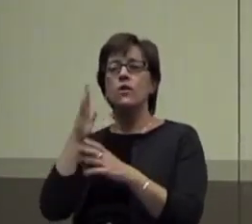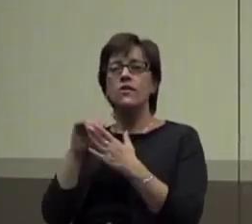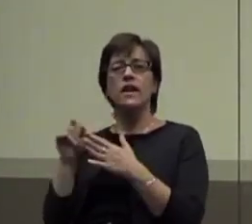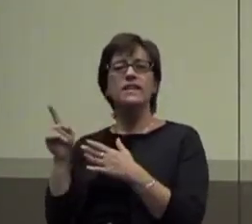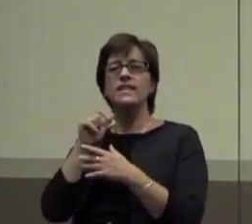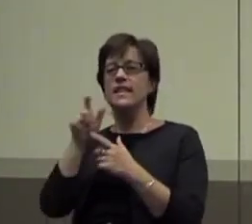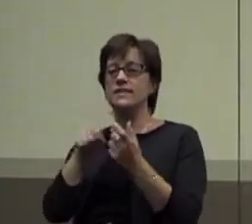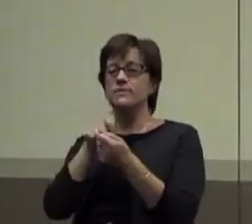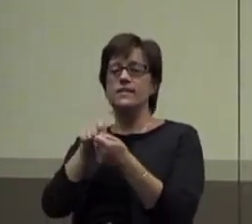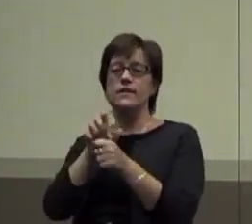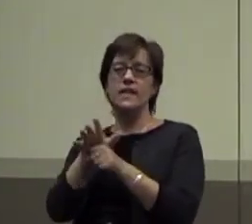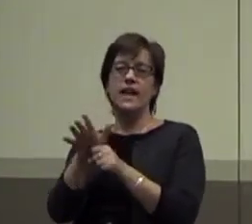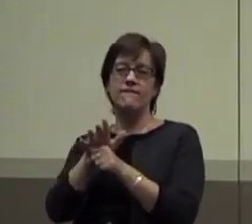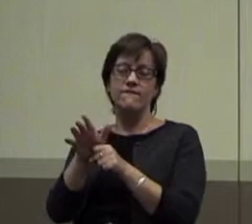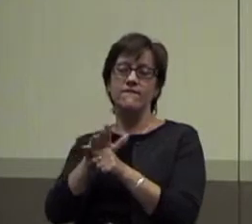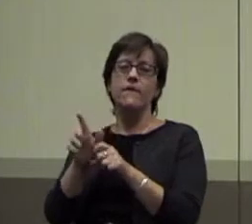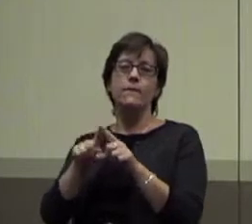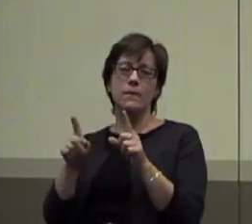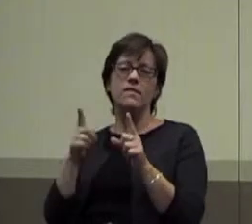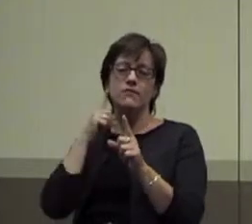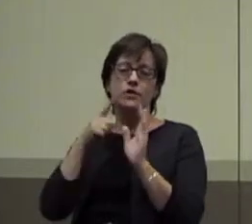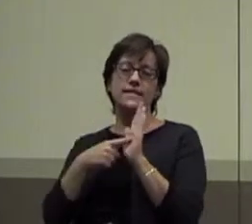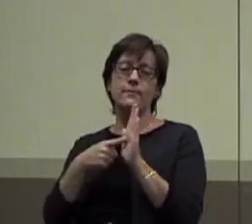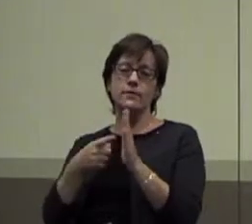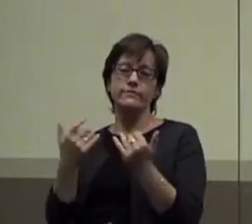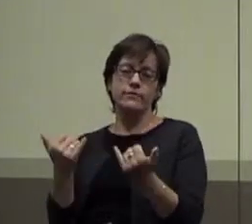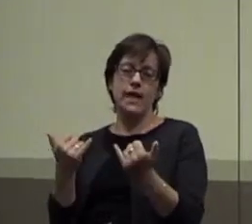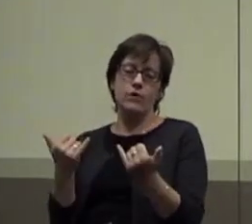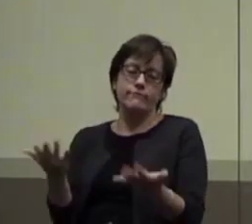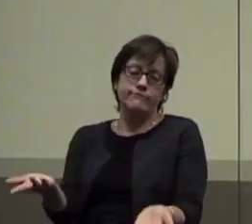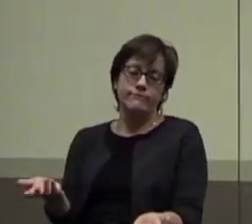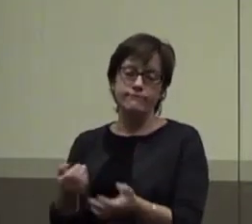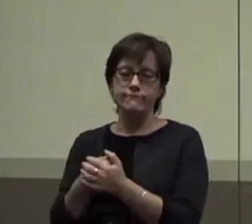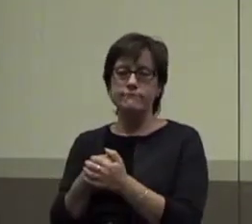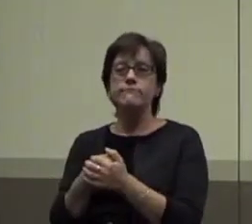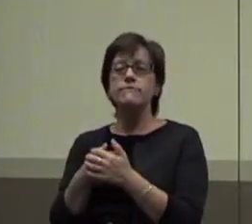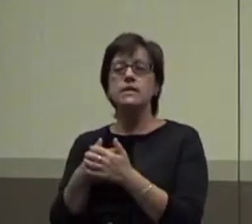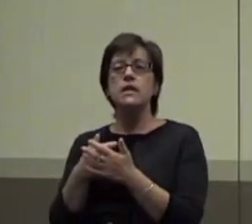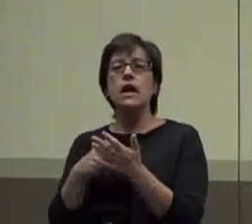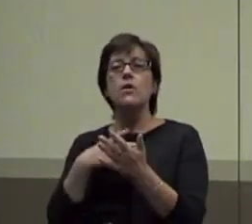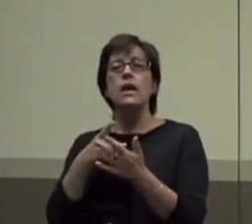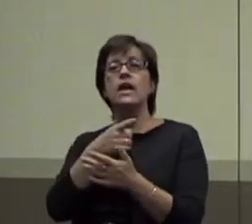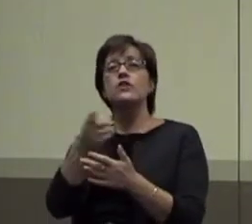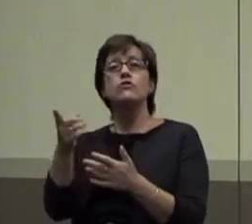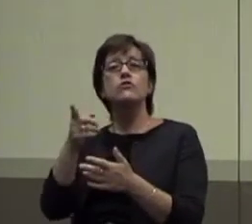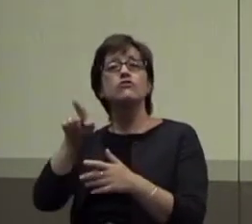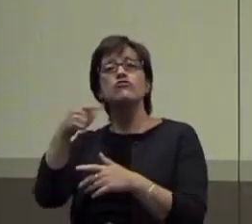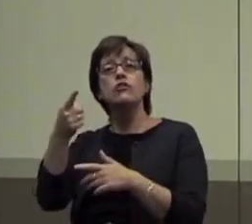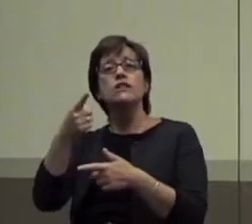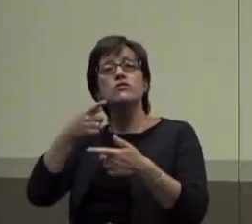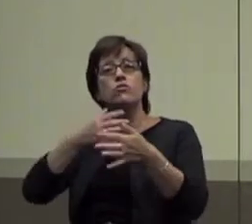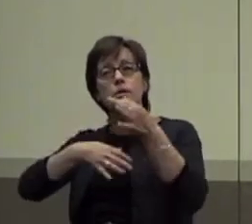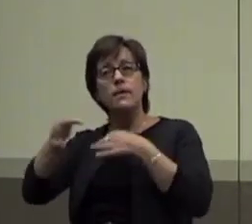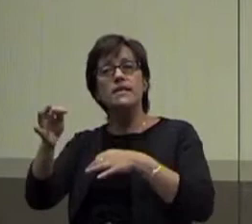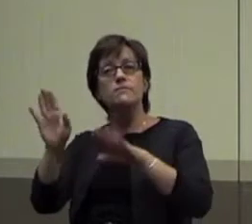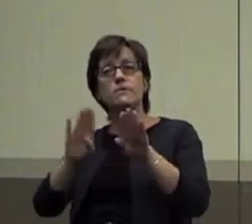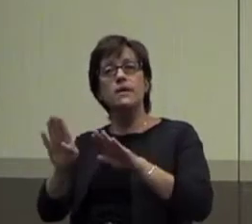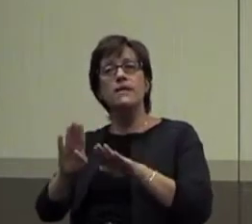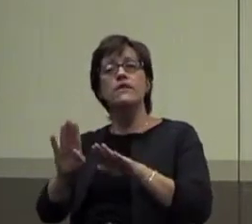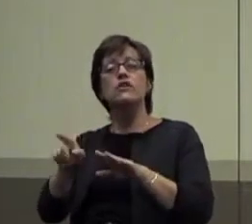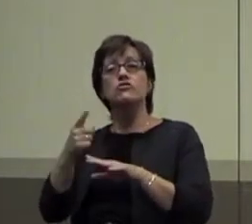this is not specific enough, but we're doing an example here. Okay? So what I want you guys to do is just the replacement behavior. So just the